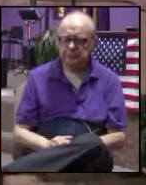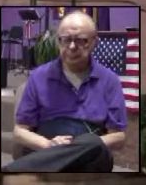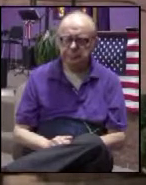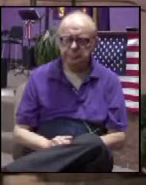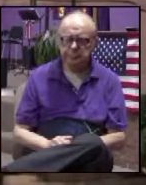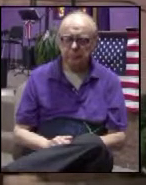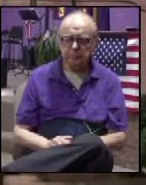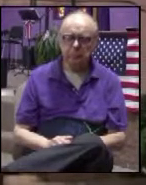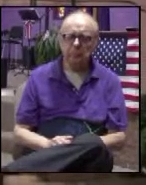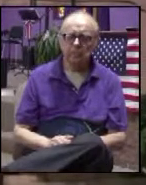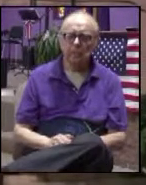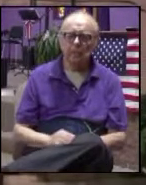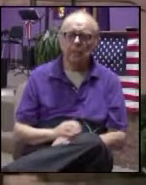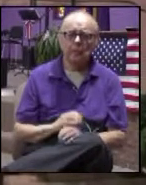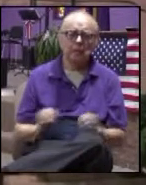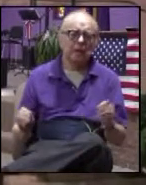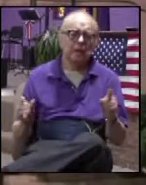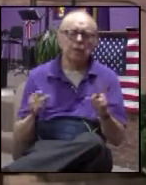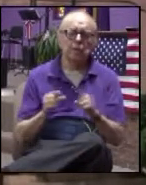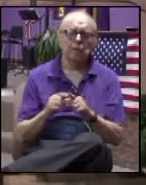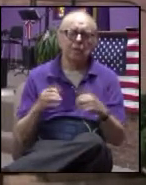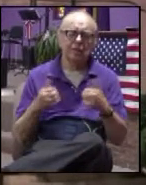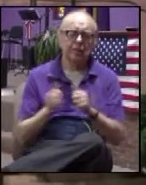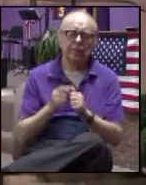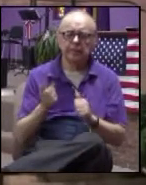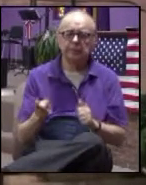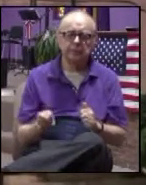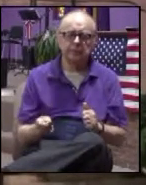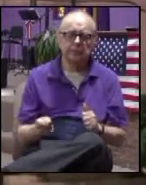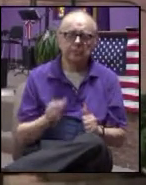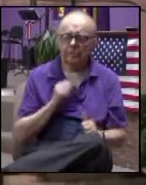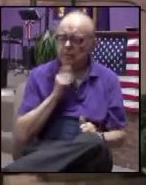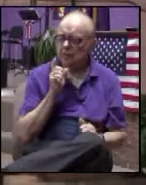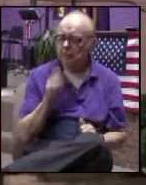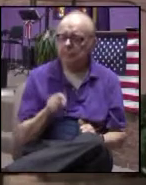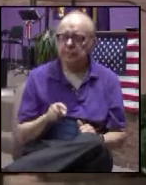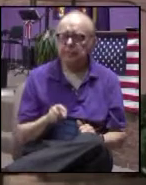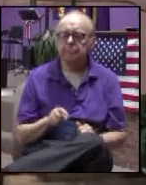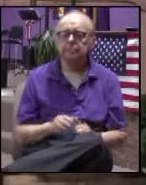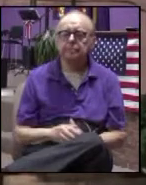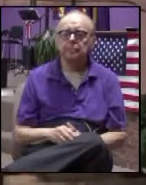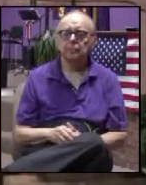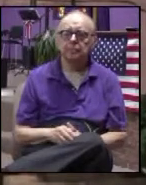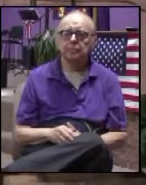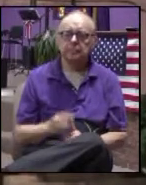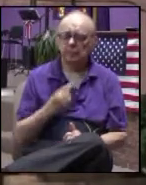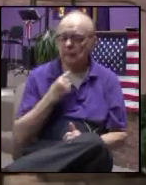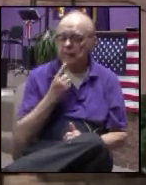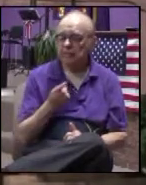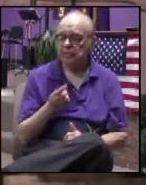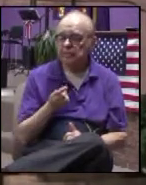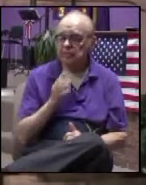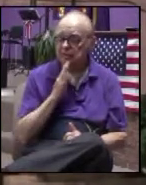let's play some little word games. You don't have to say them out